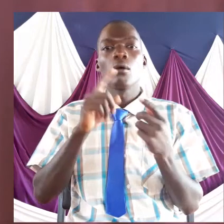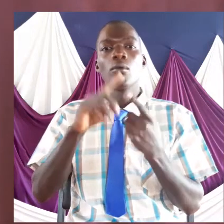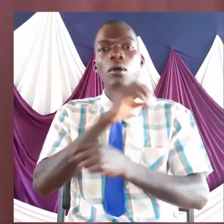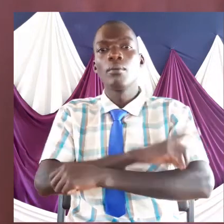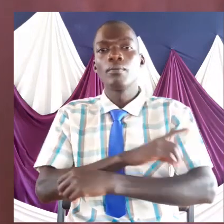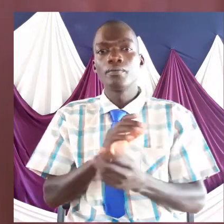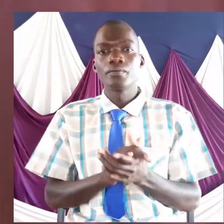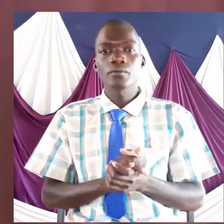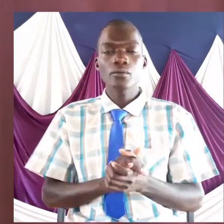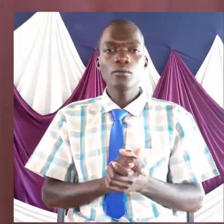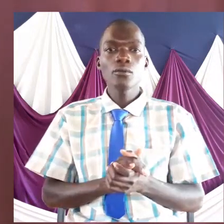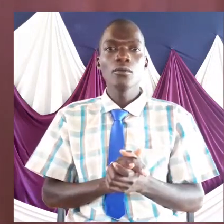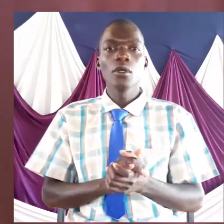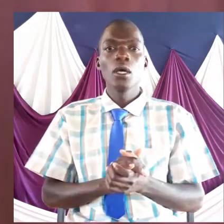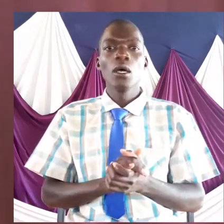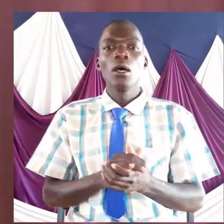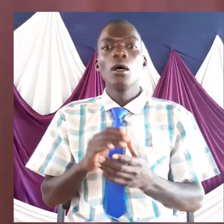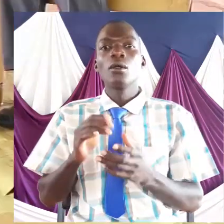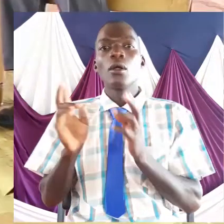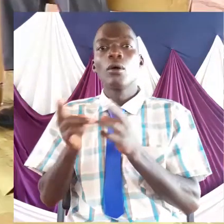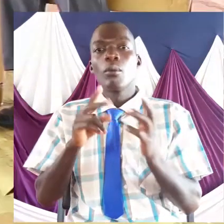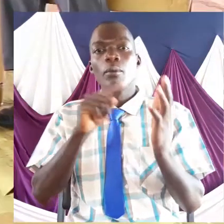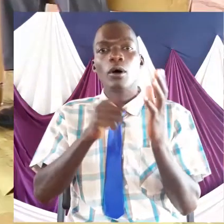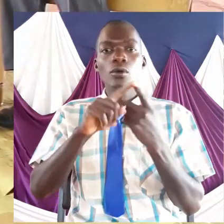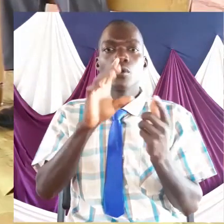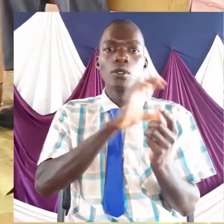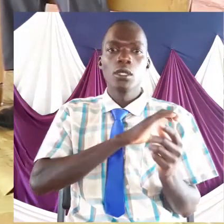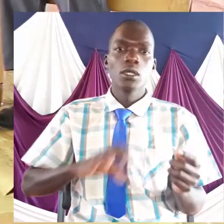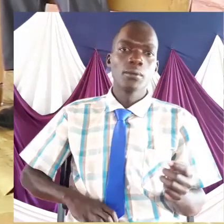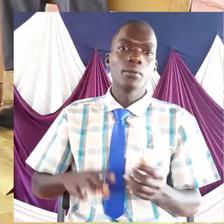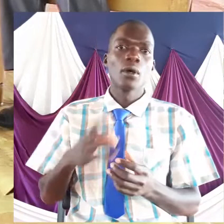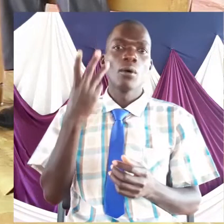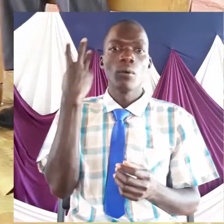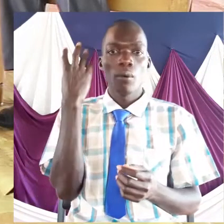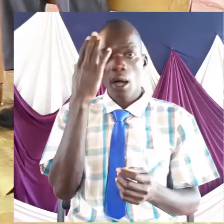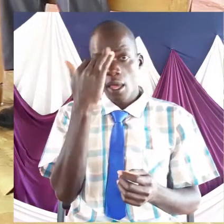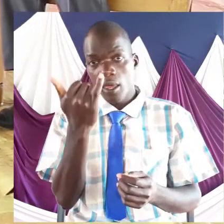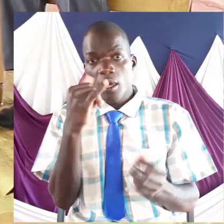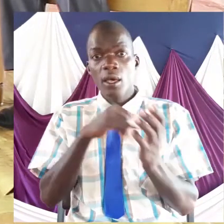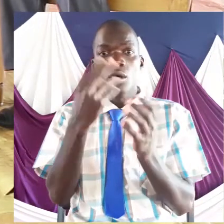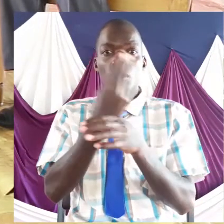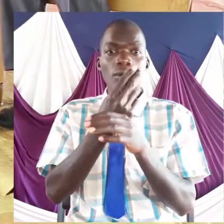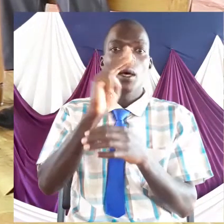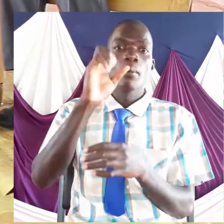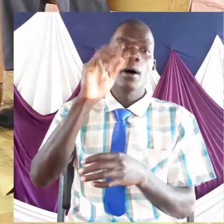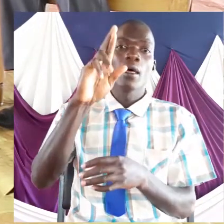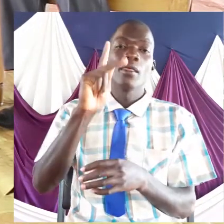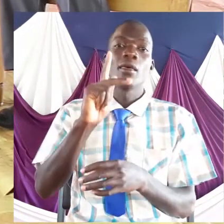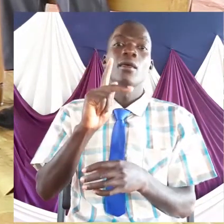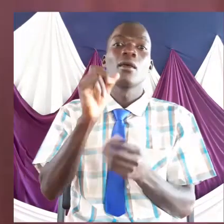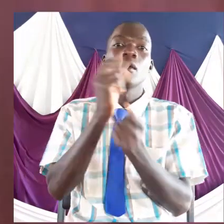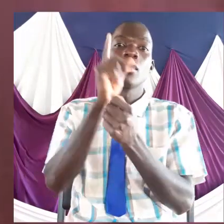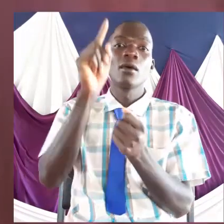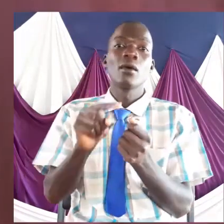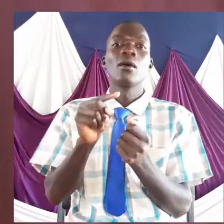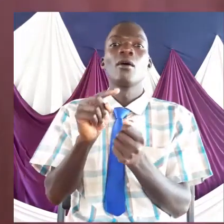Typology points to Jesus. Mm-hmm. And why it is used all over in Matthew chapter 12, verse